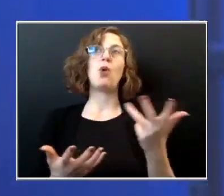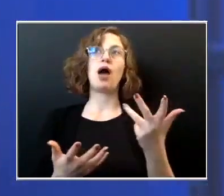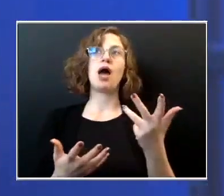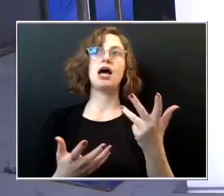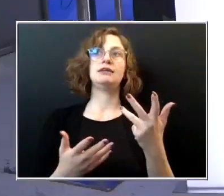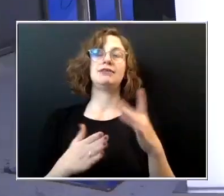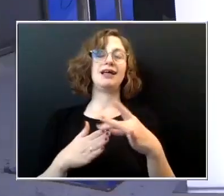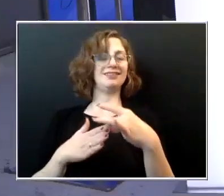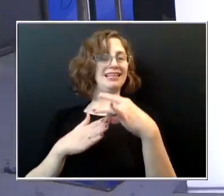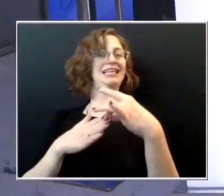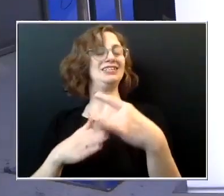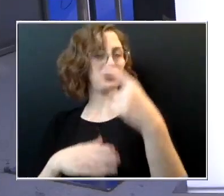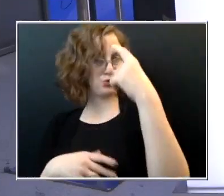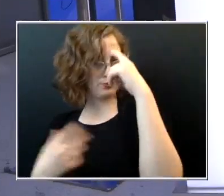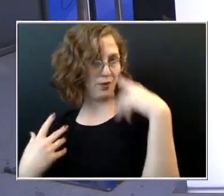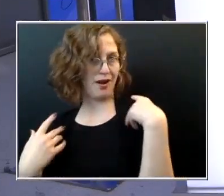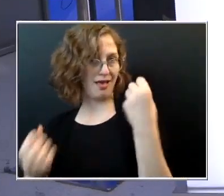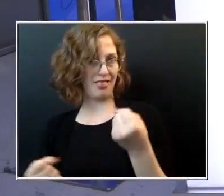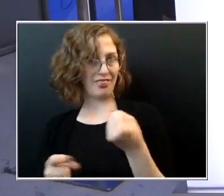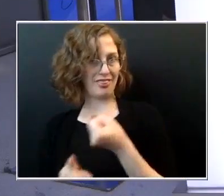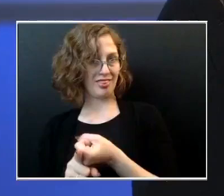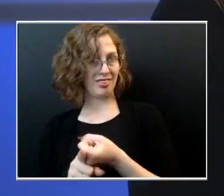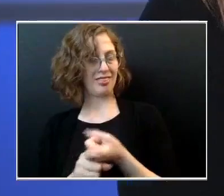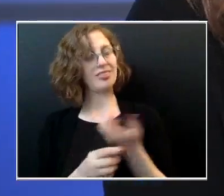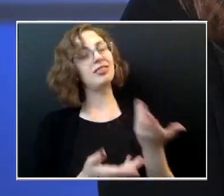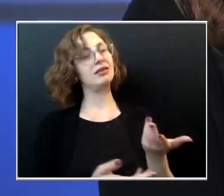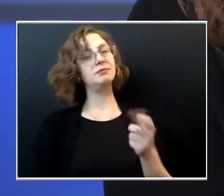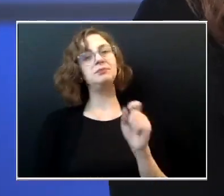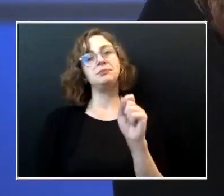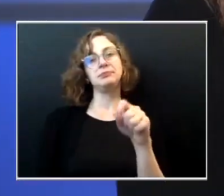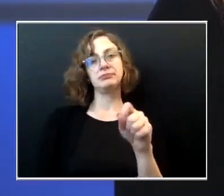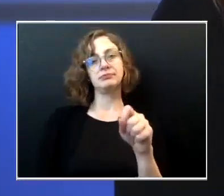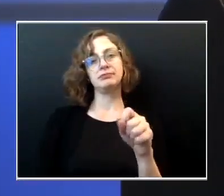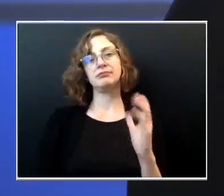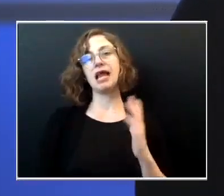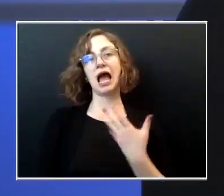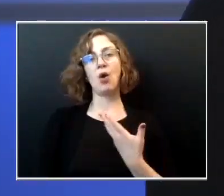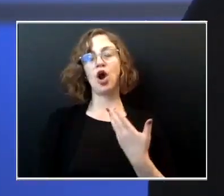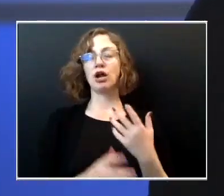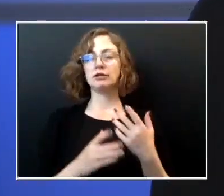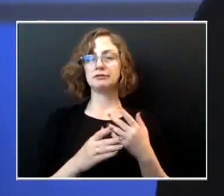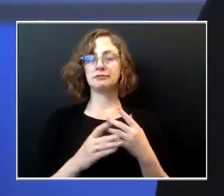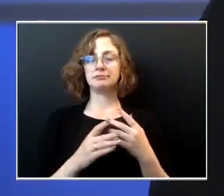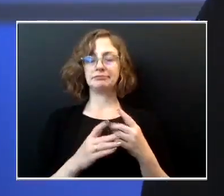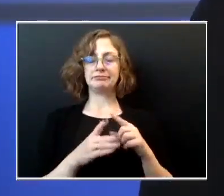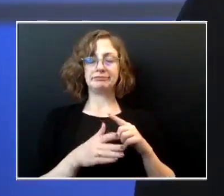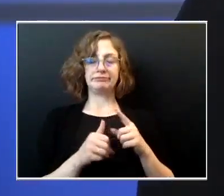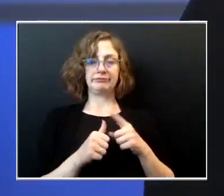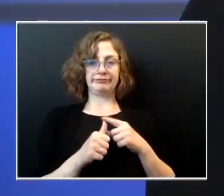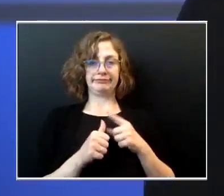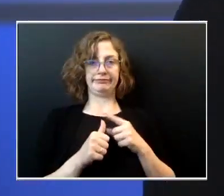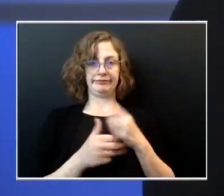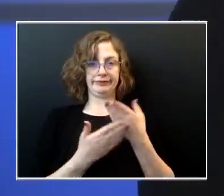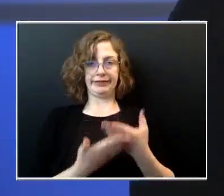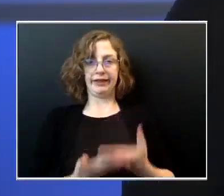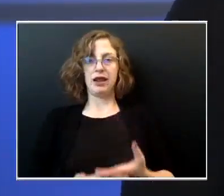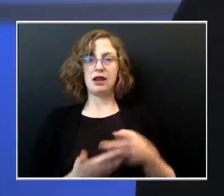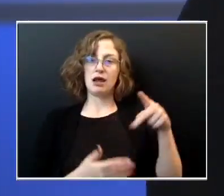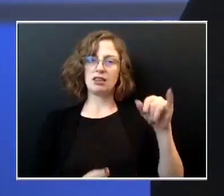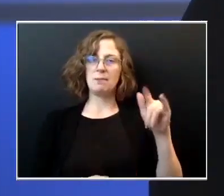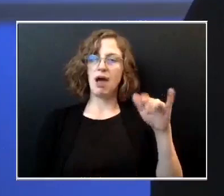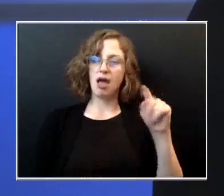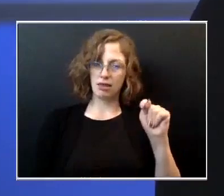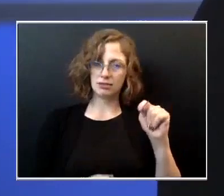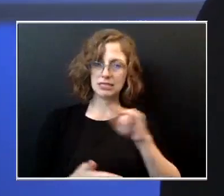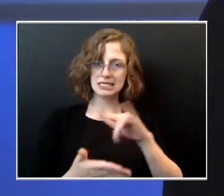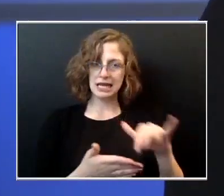maybe you guys can talk about Doctors. Yeah, I think that our preliminary data and our pilot study showed really some trends towards